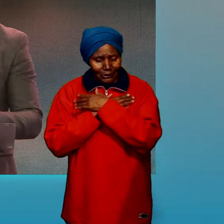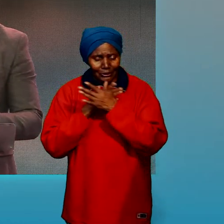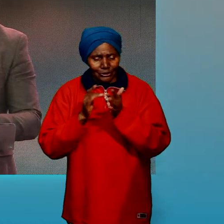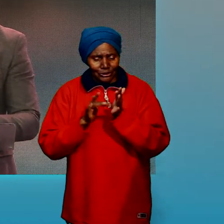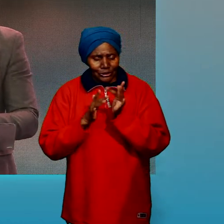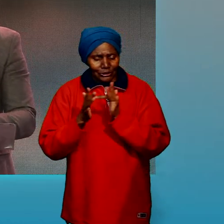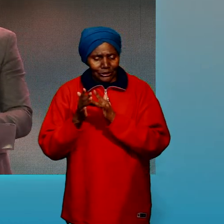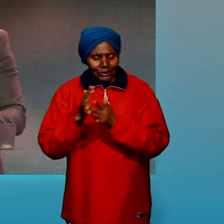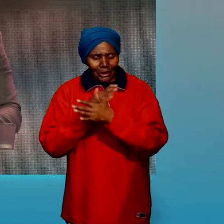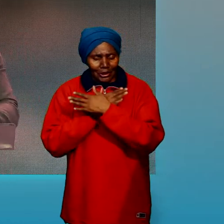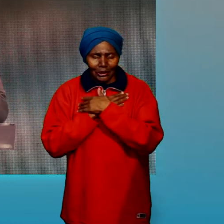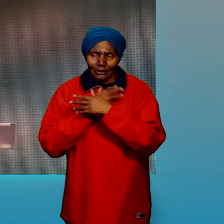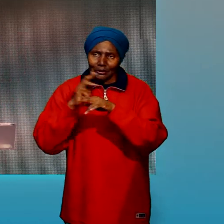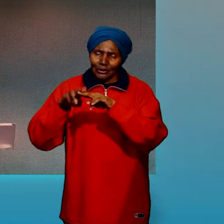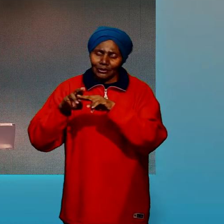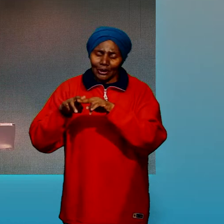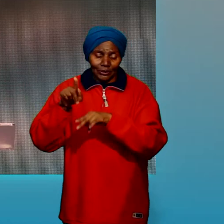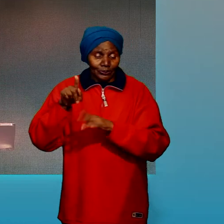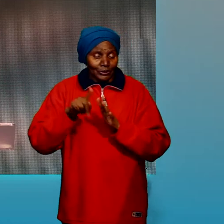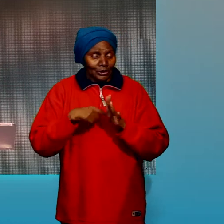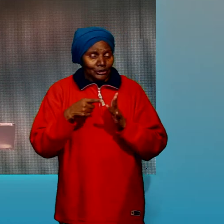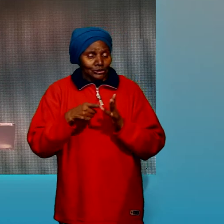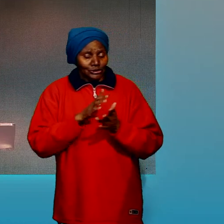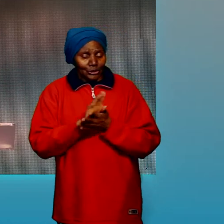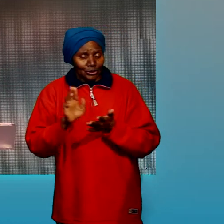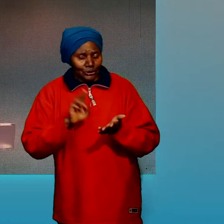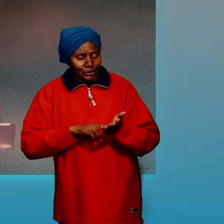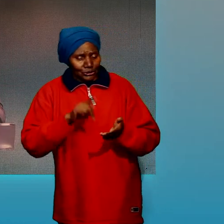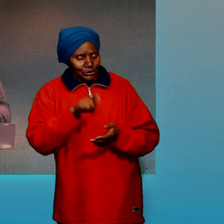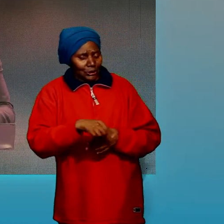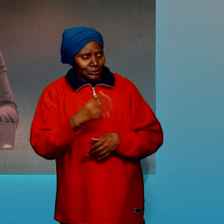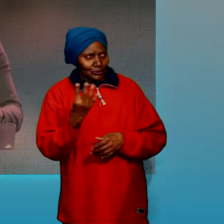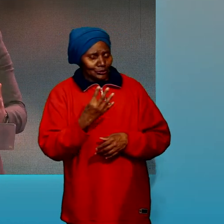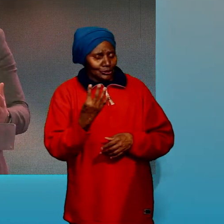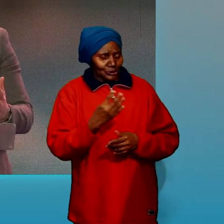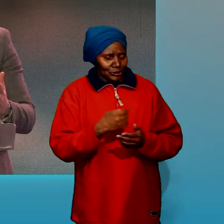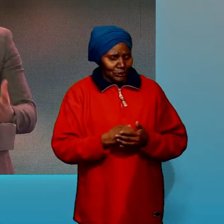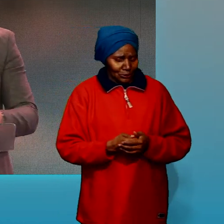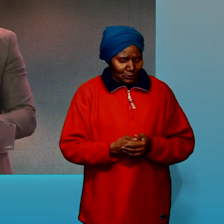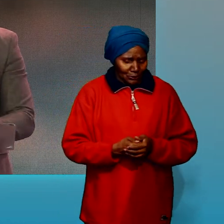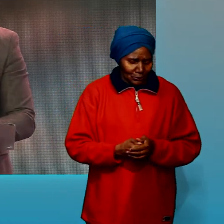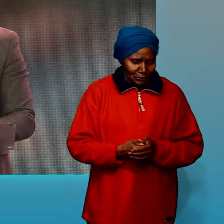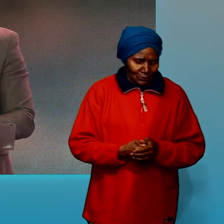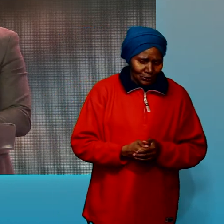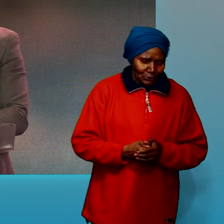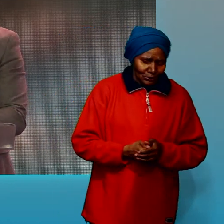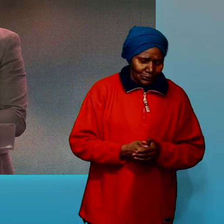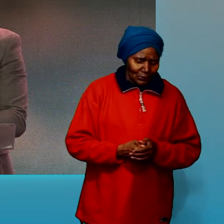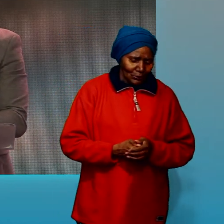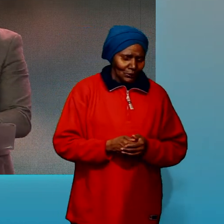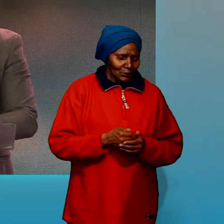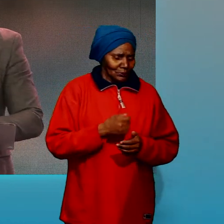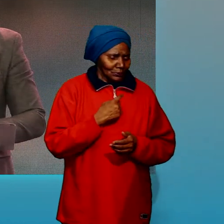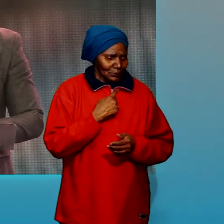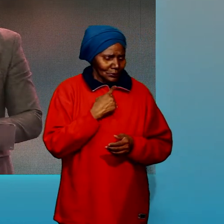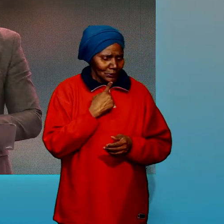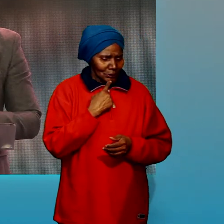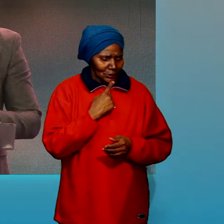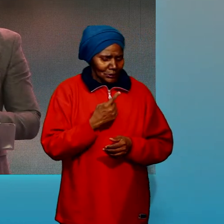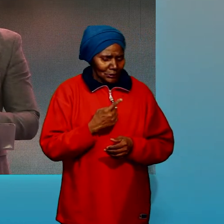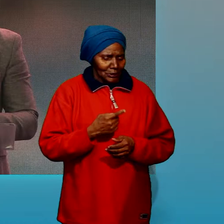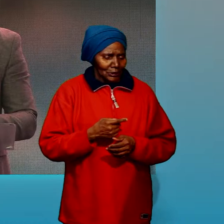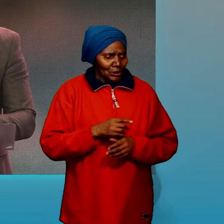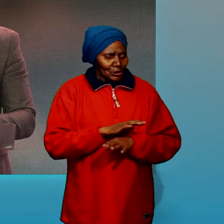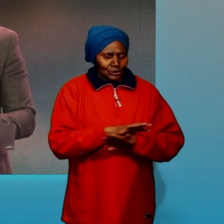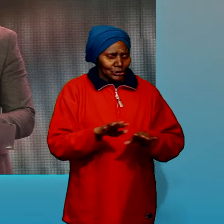in the previous chapter in John 14, the opening words often used at a funeral declare as follows: "Do